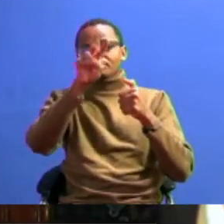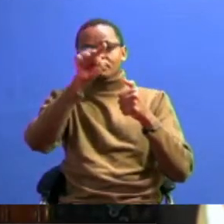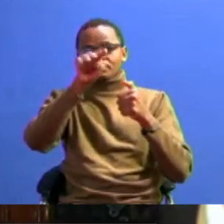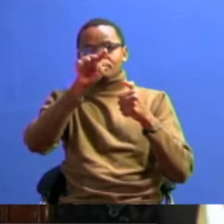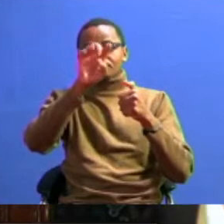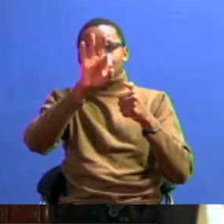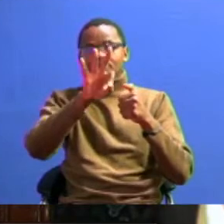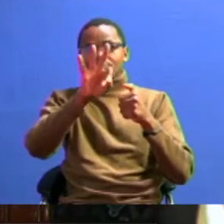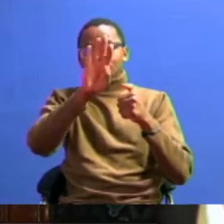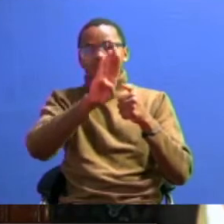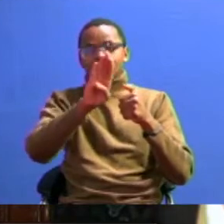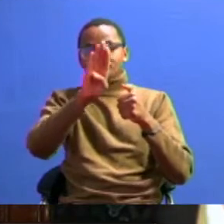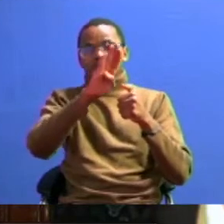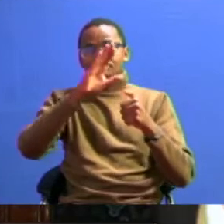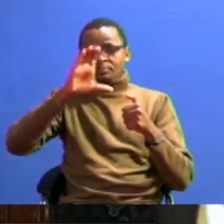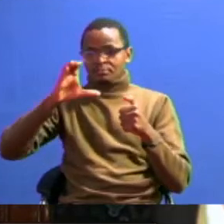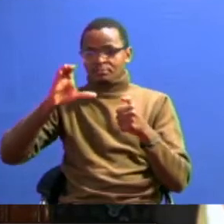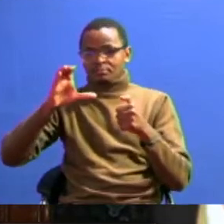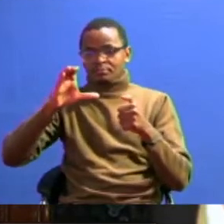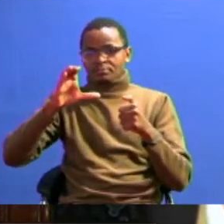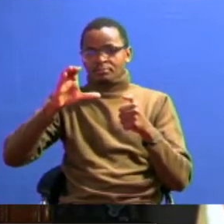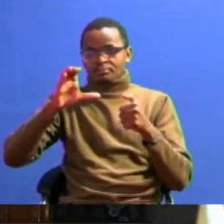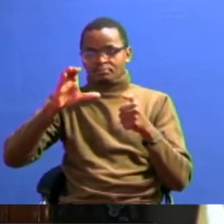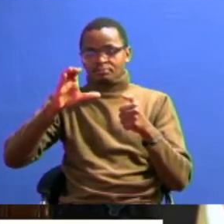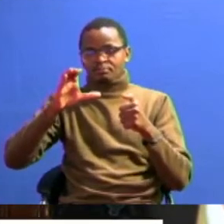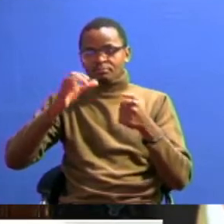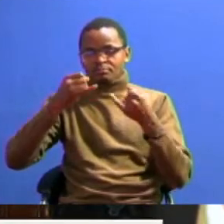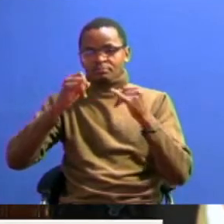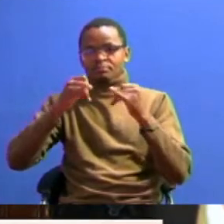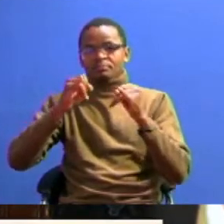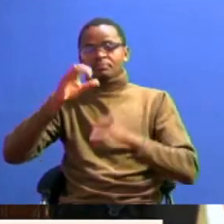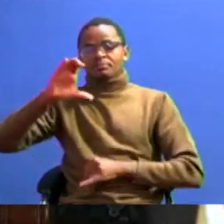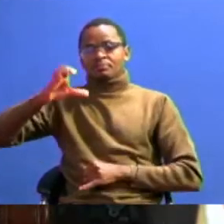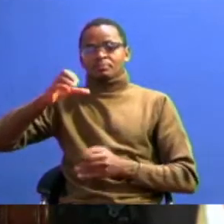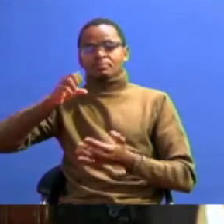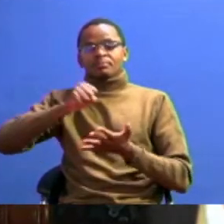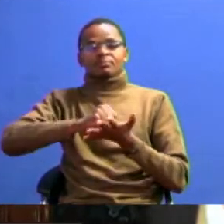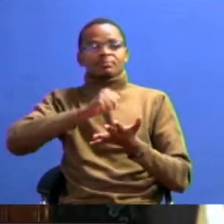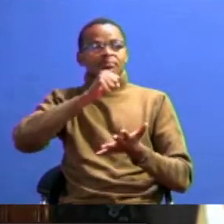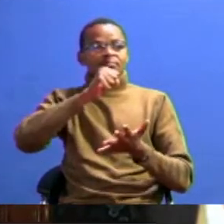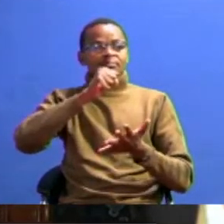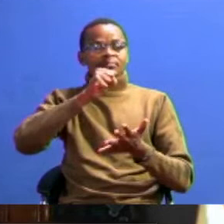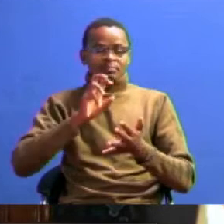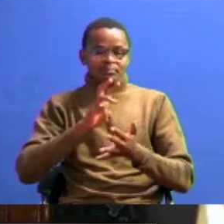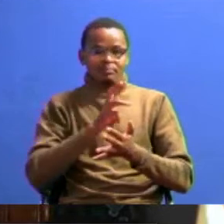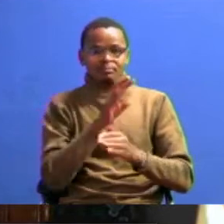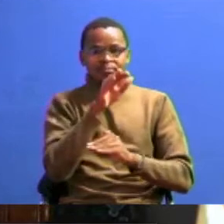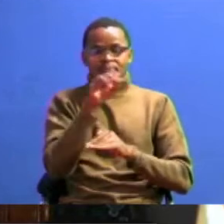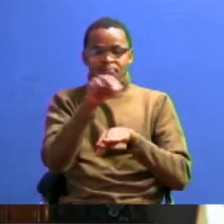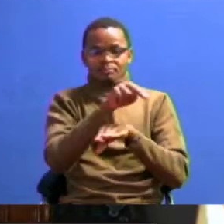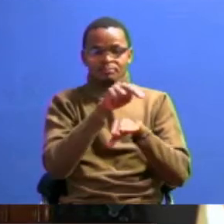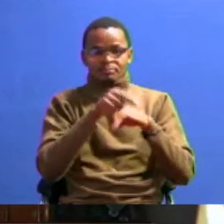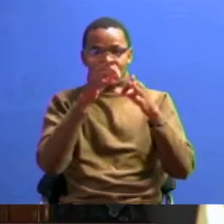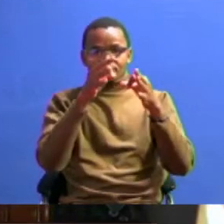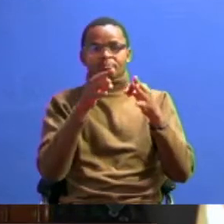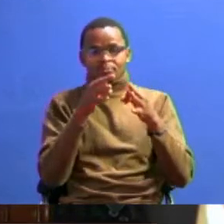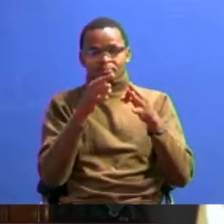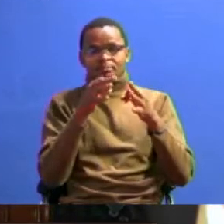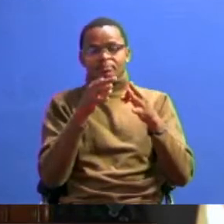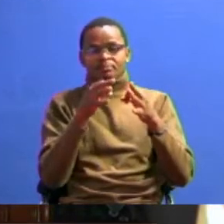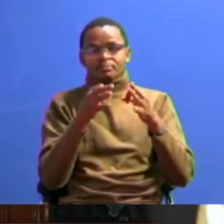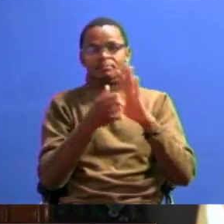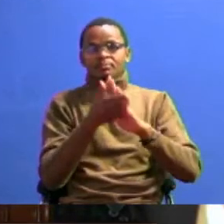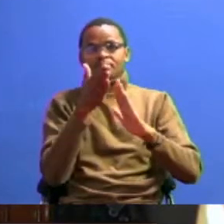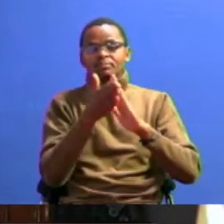94.35 billion to counties to facilitate implementation of county budgets. We urge the National Treasury to expedite